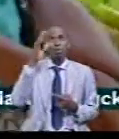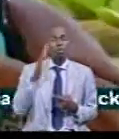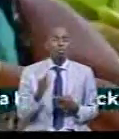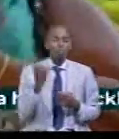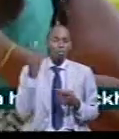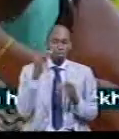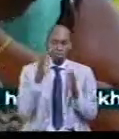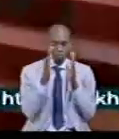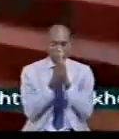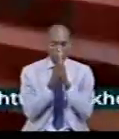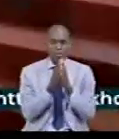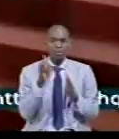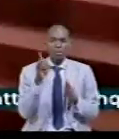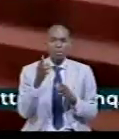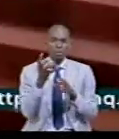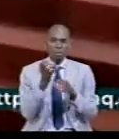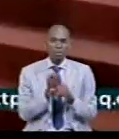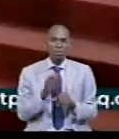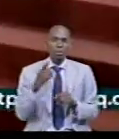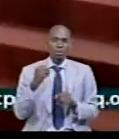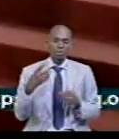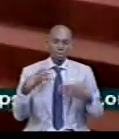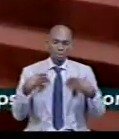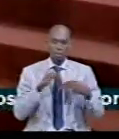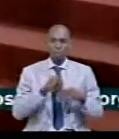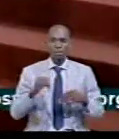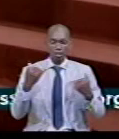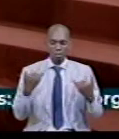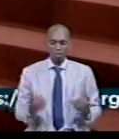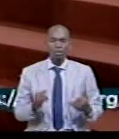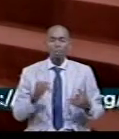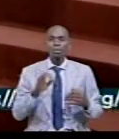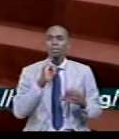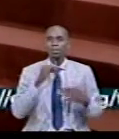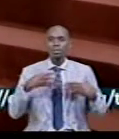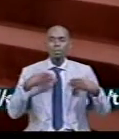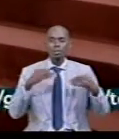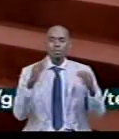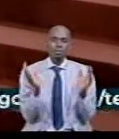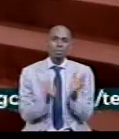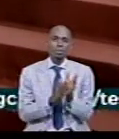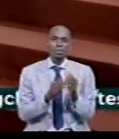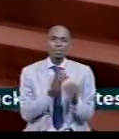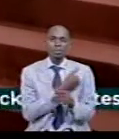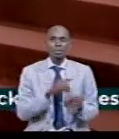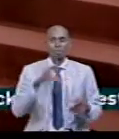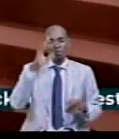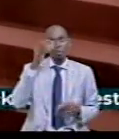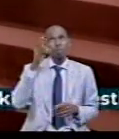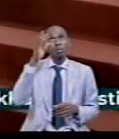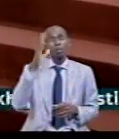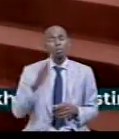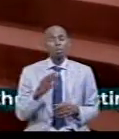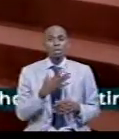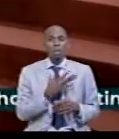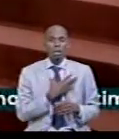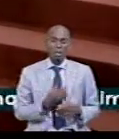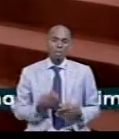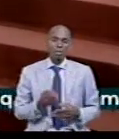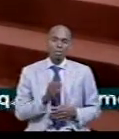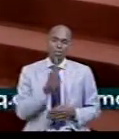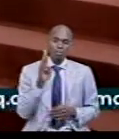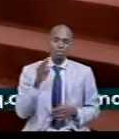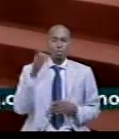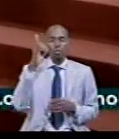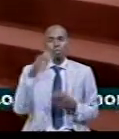I can raise my hand. I was happy. Praise the Lord that the man of God have healed me. I was happy because when I went to